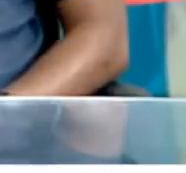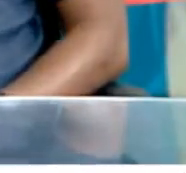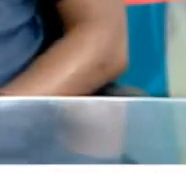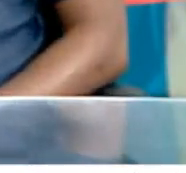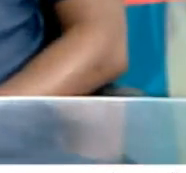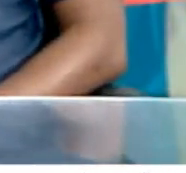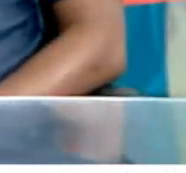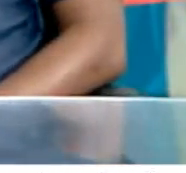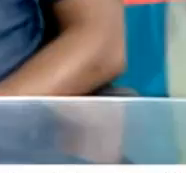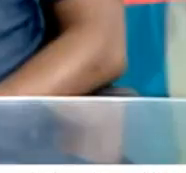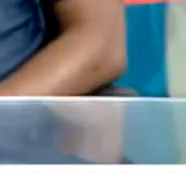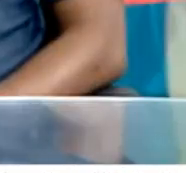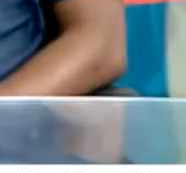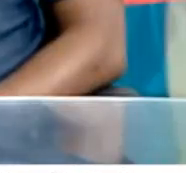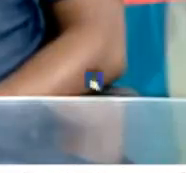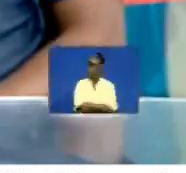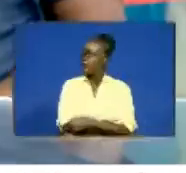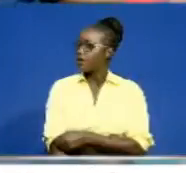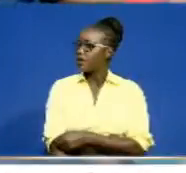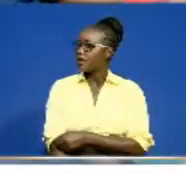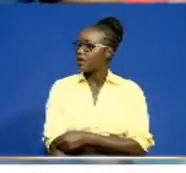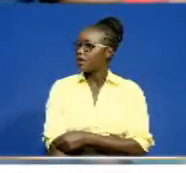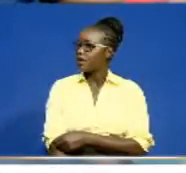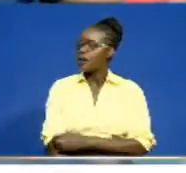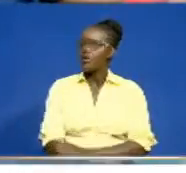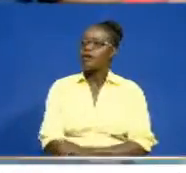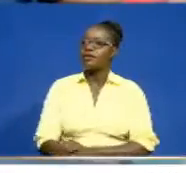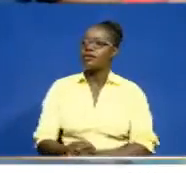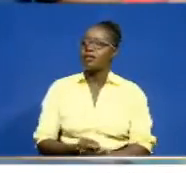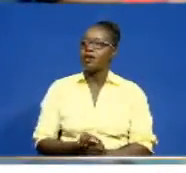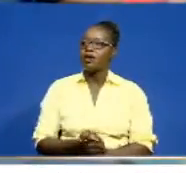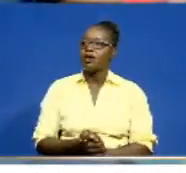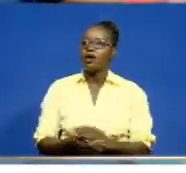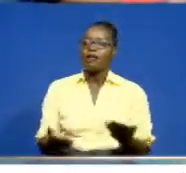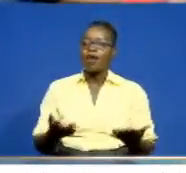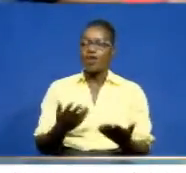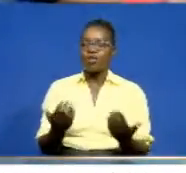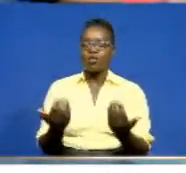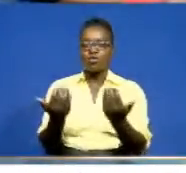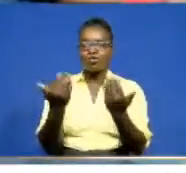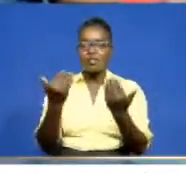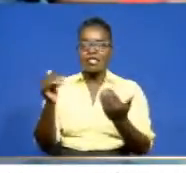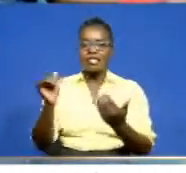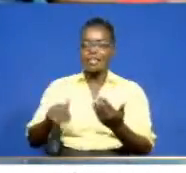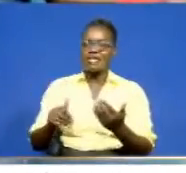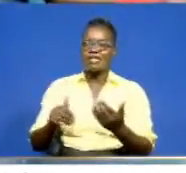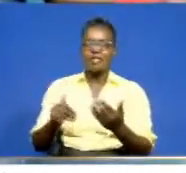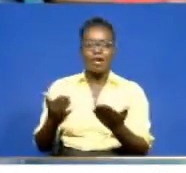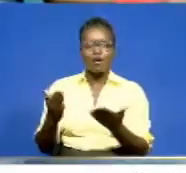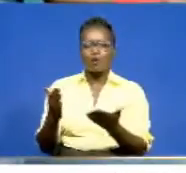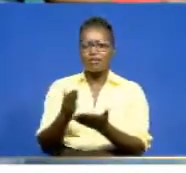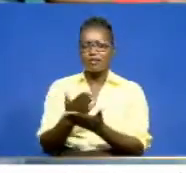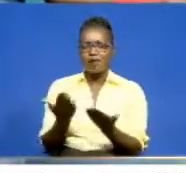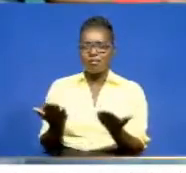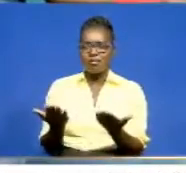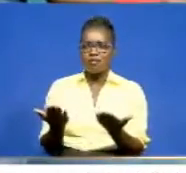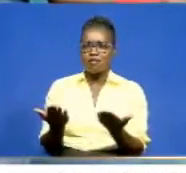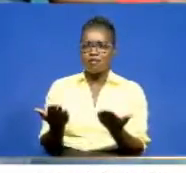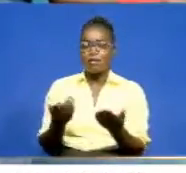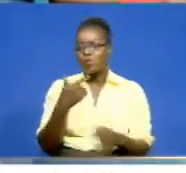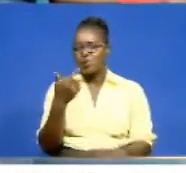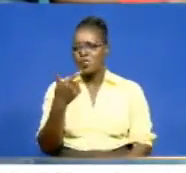we had already qualified, yes. But as for those who were watching that game, there was a certain, let's say,